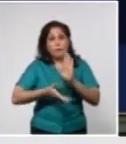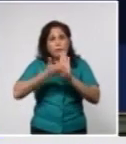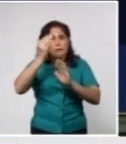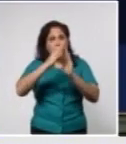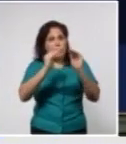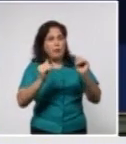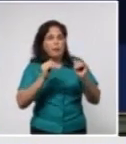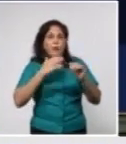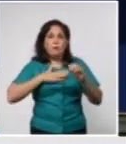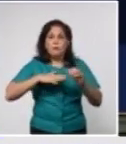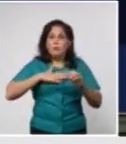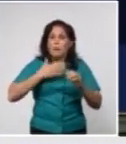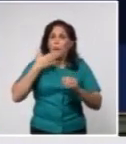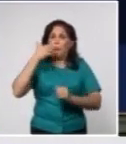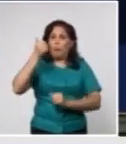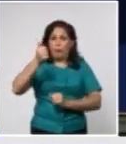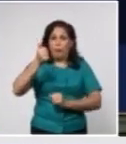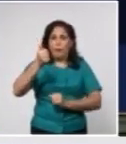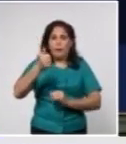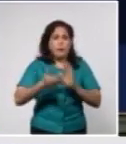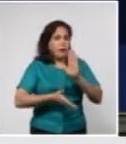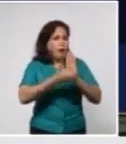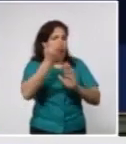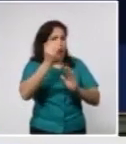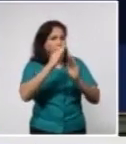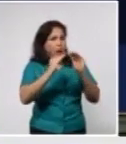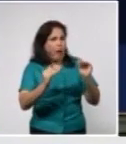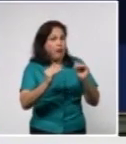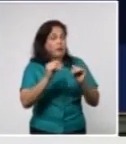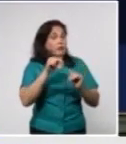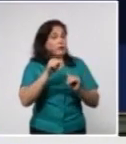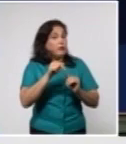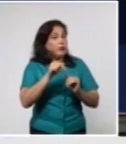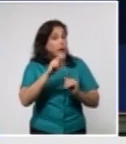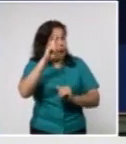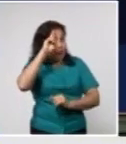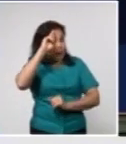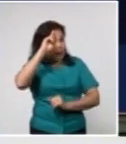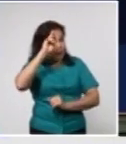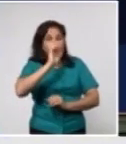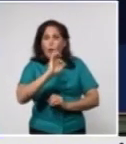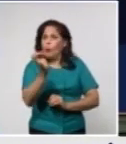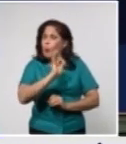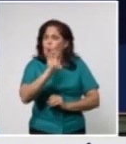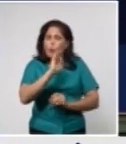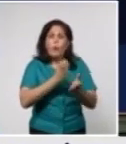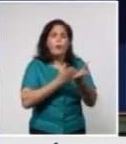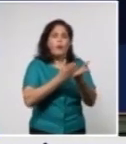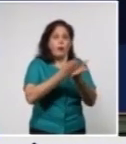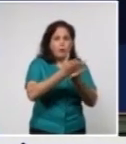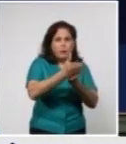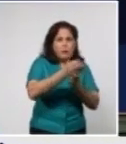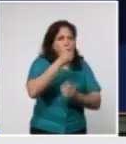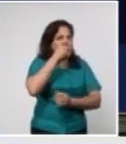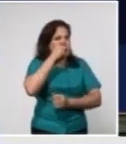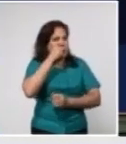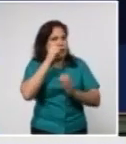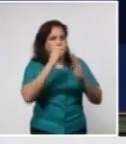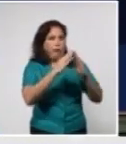been diagnosed with the disease, have clinically recovered. That is, the